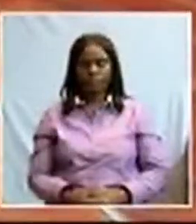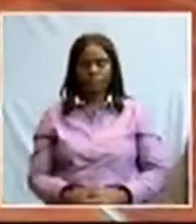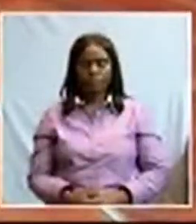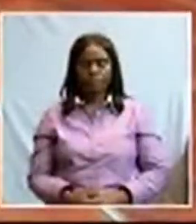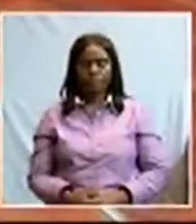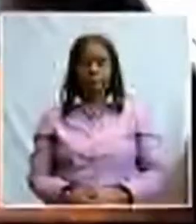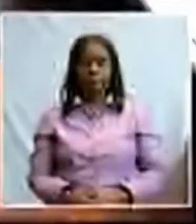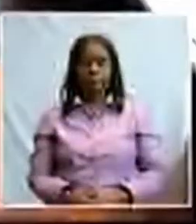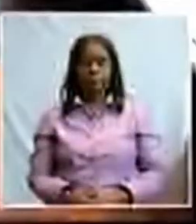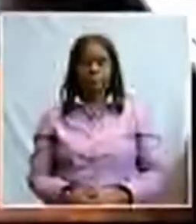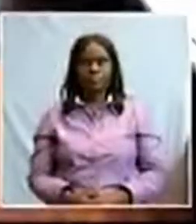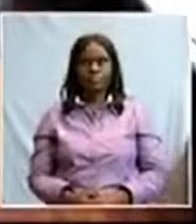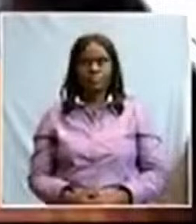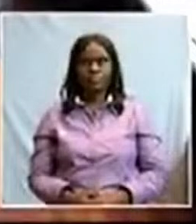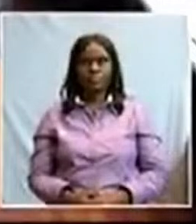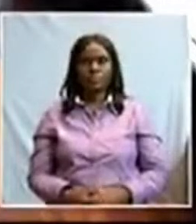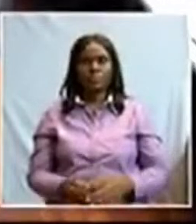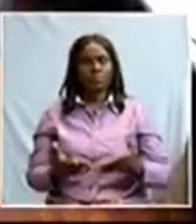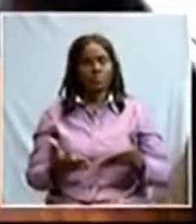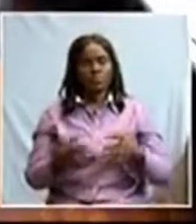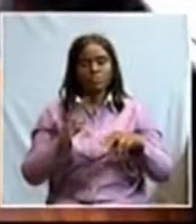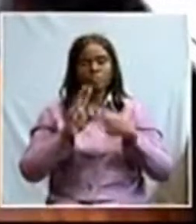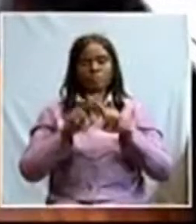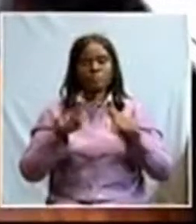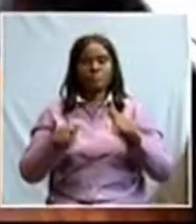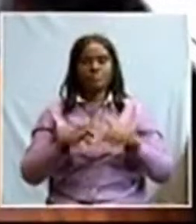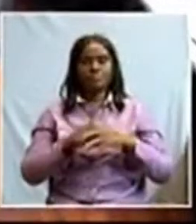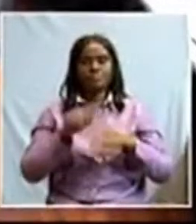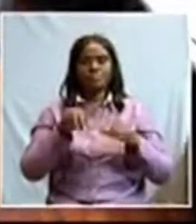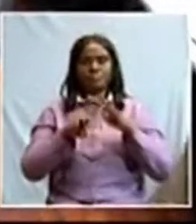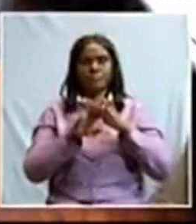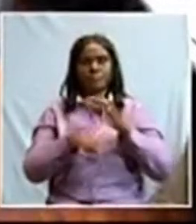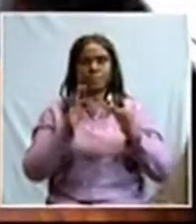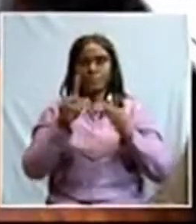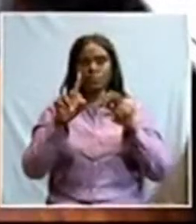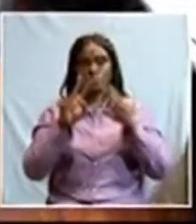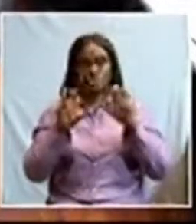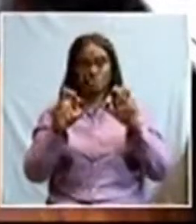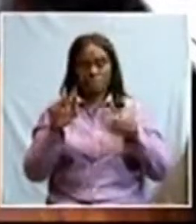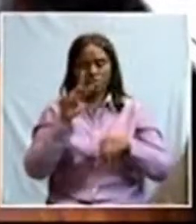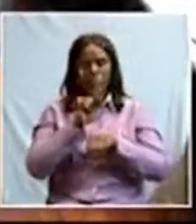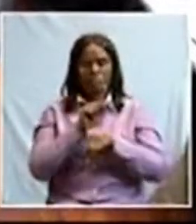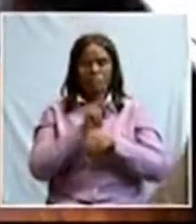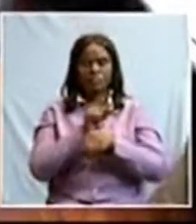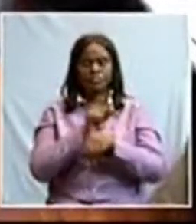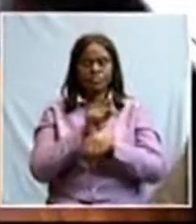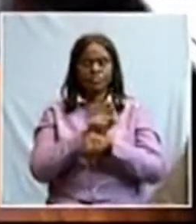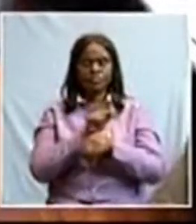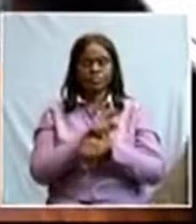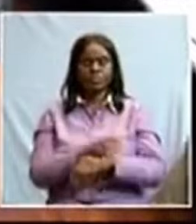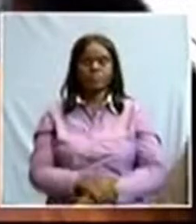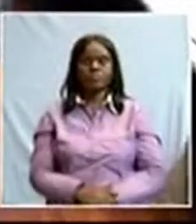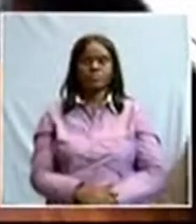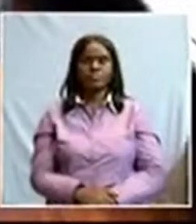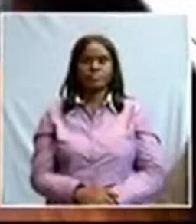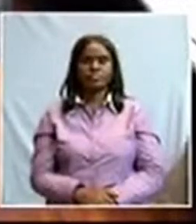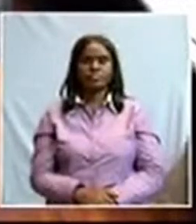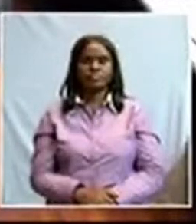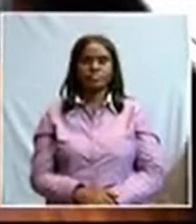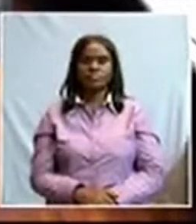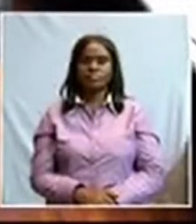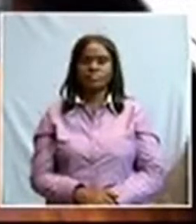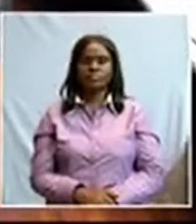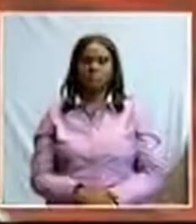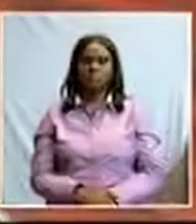Chair, under the year 2023, if you check our projects, the bulk of them